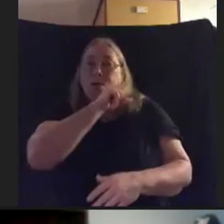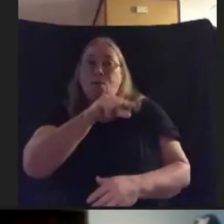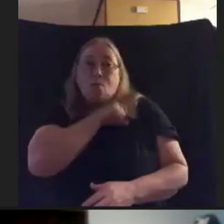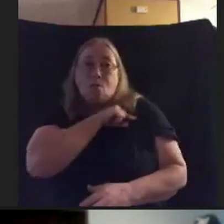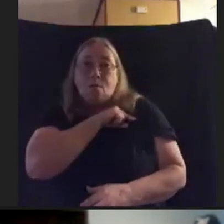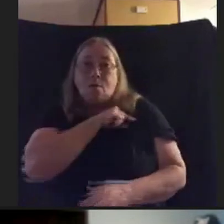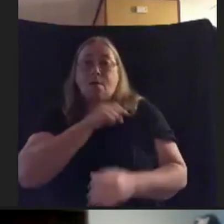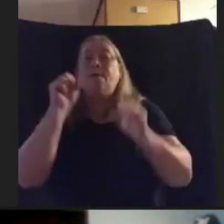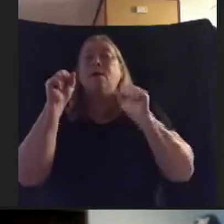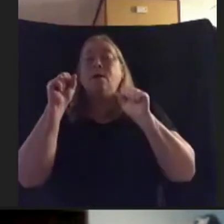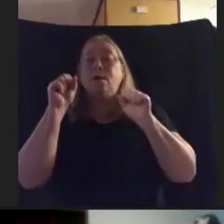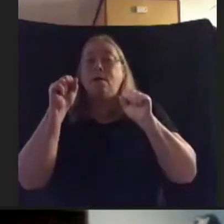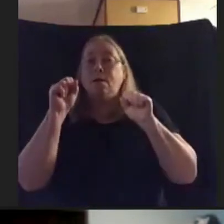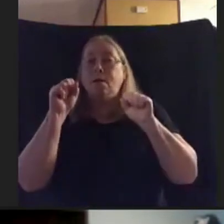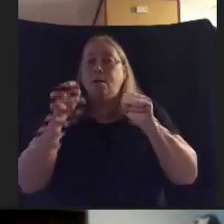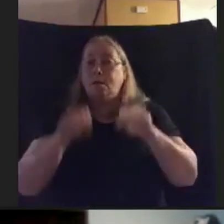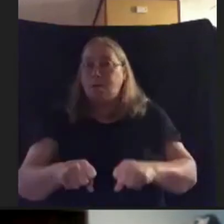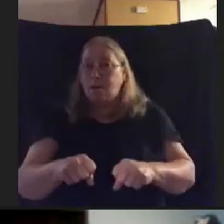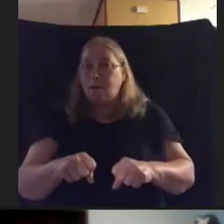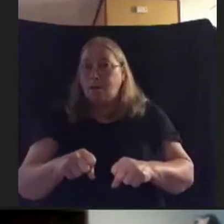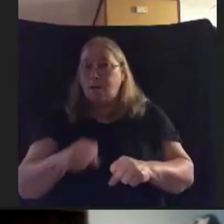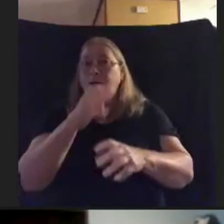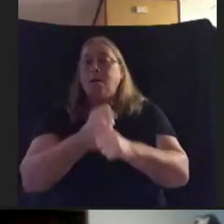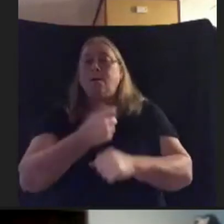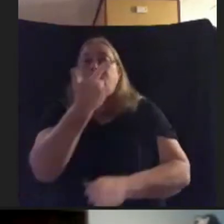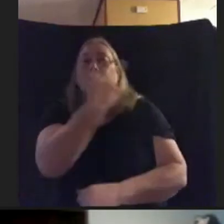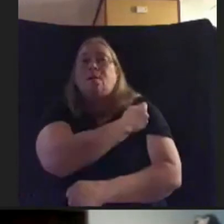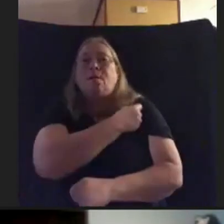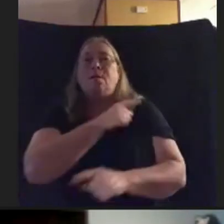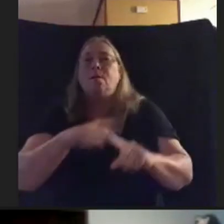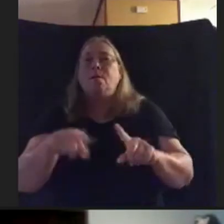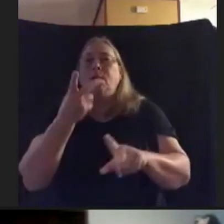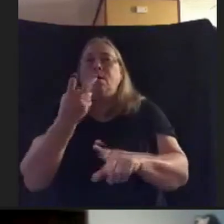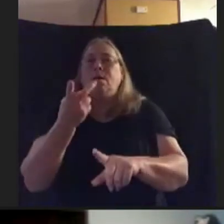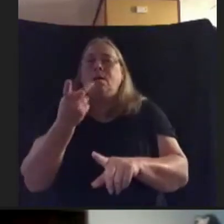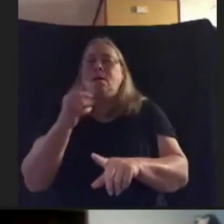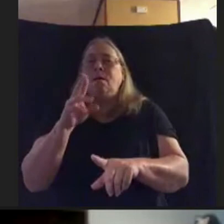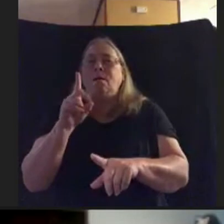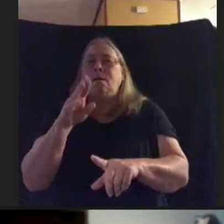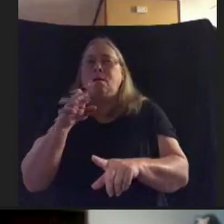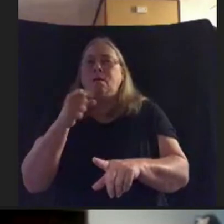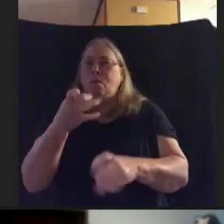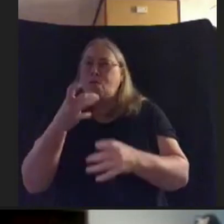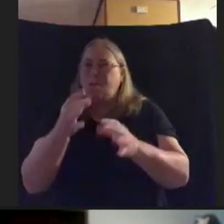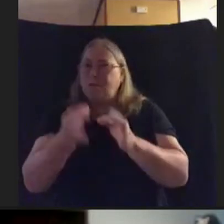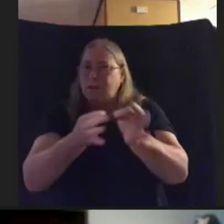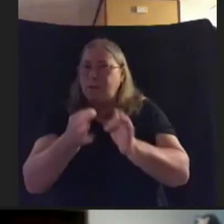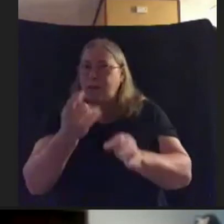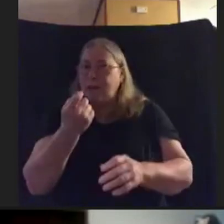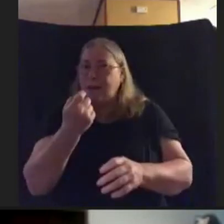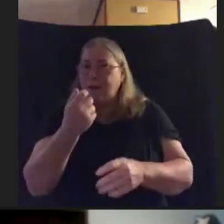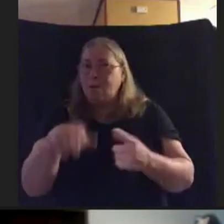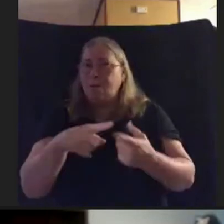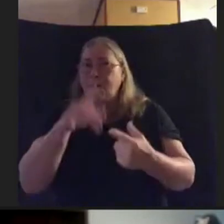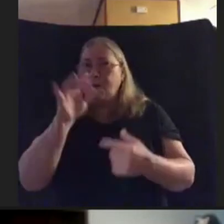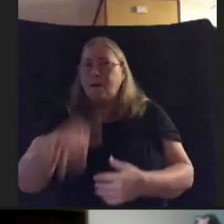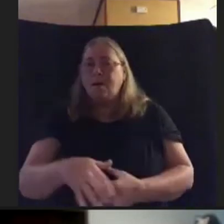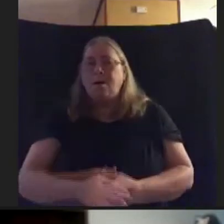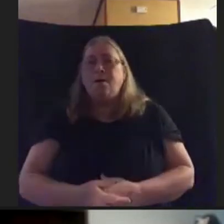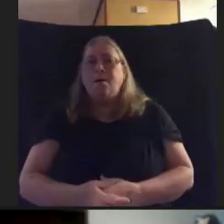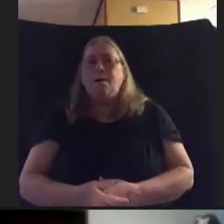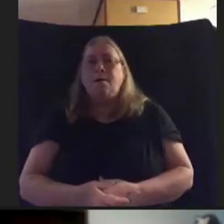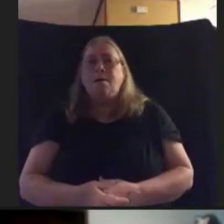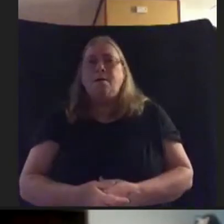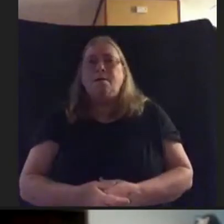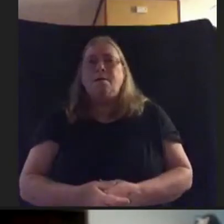can get a vaccine. But Dr. Dobbs, do you want to talk a little bit about that? Yeah, so there have been a handful of